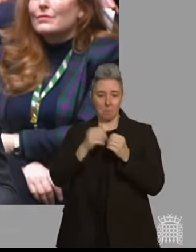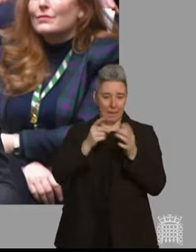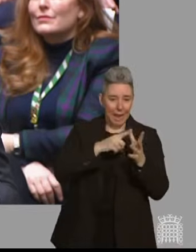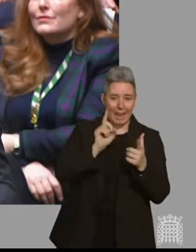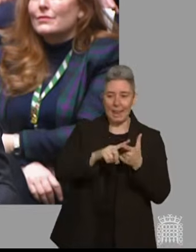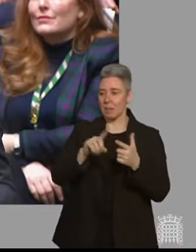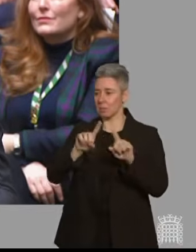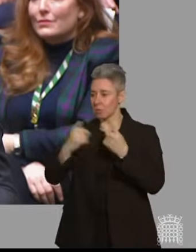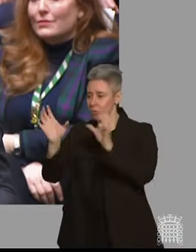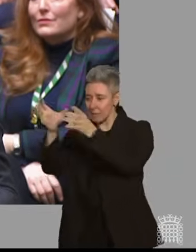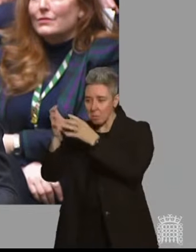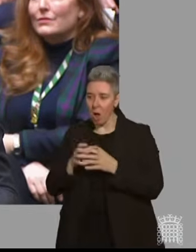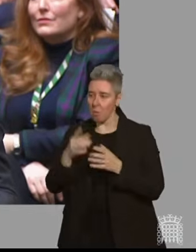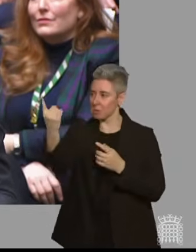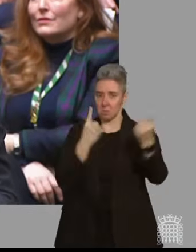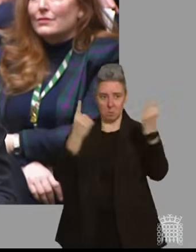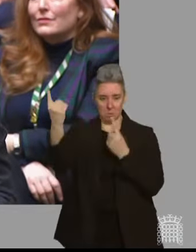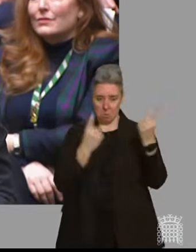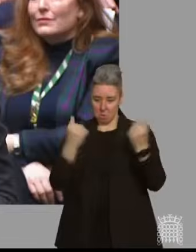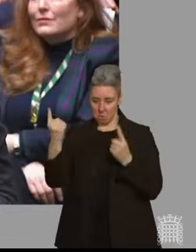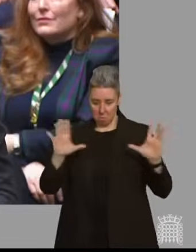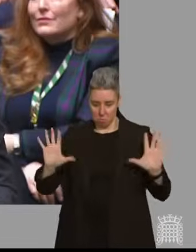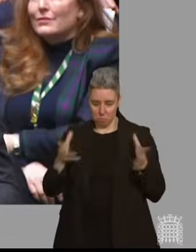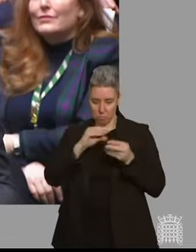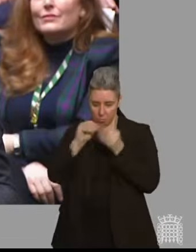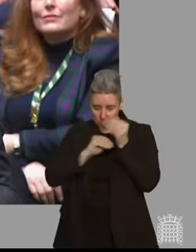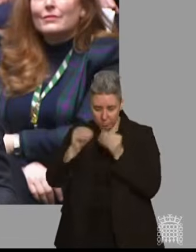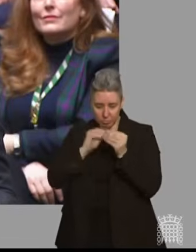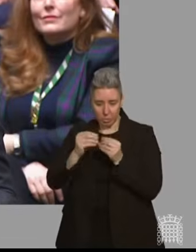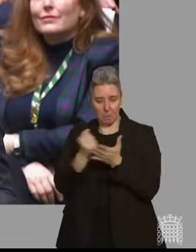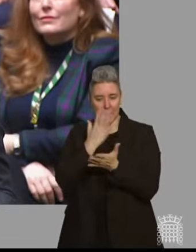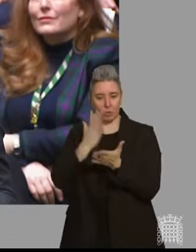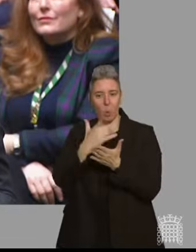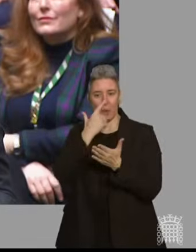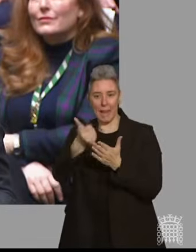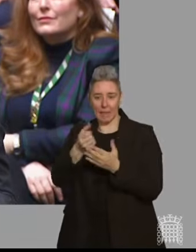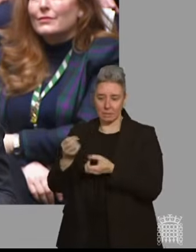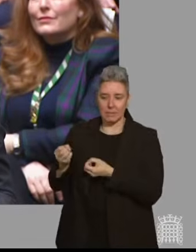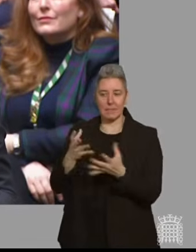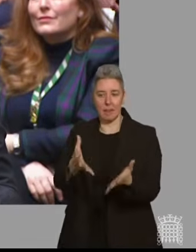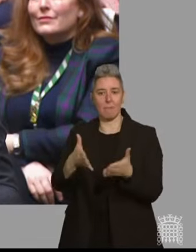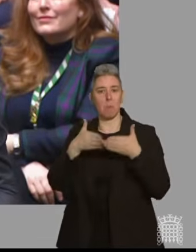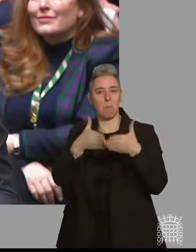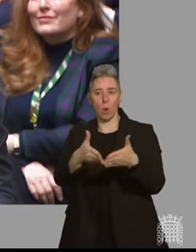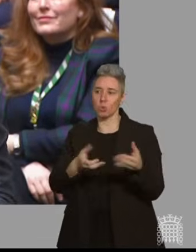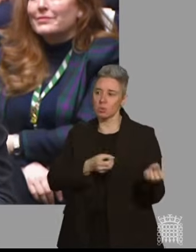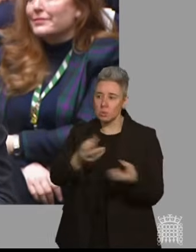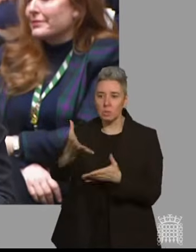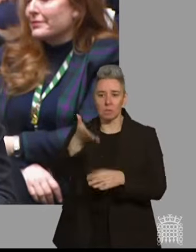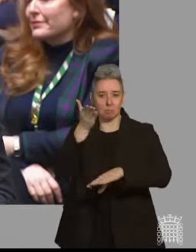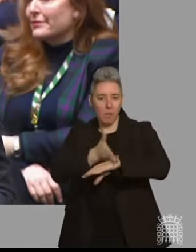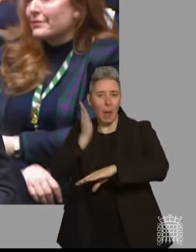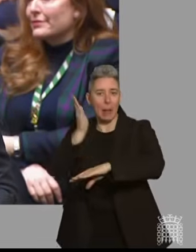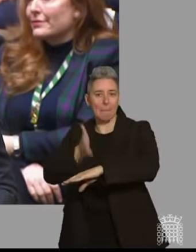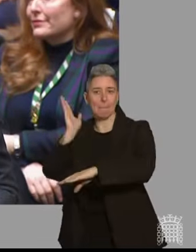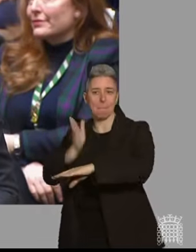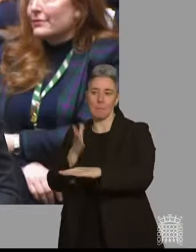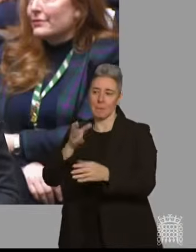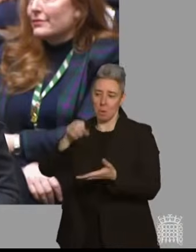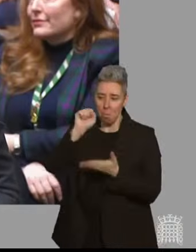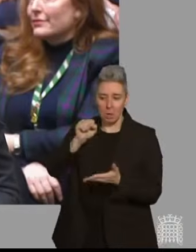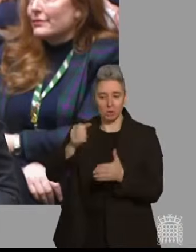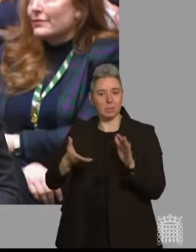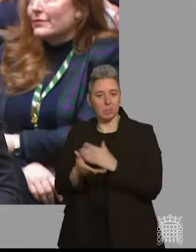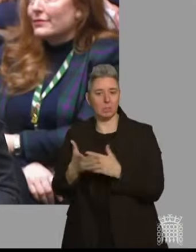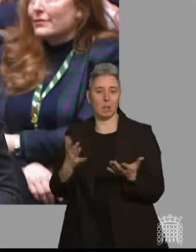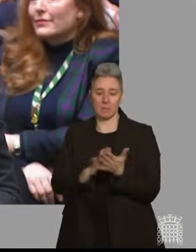can deliver these boats to time and to budget. That means improving the local area considerably and investing in it too. With that in